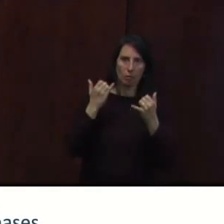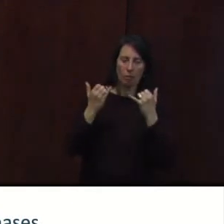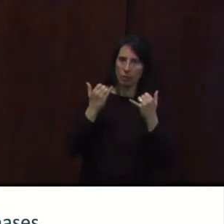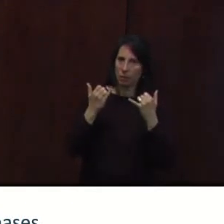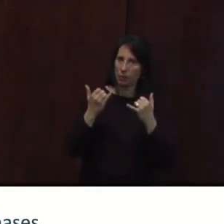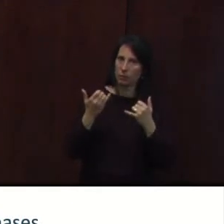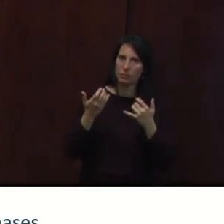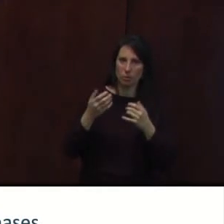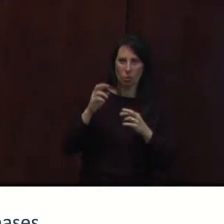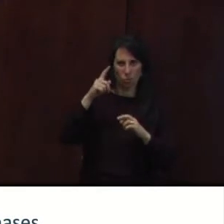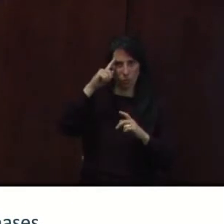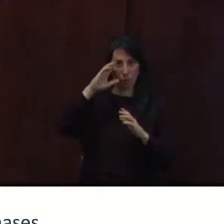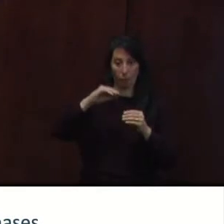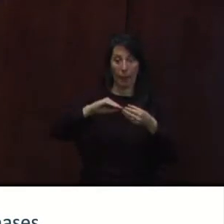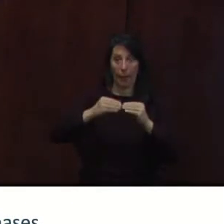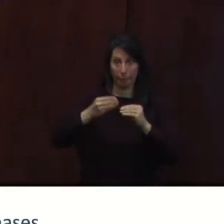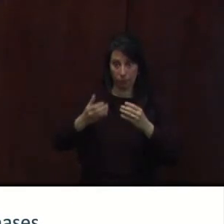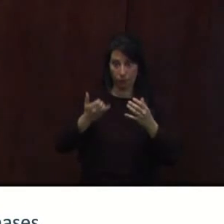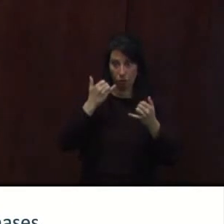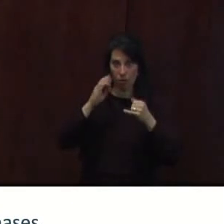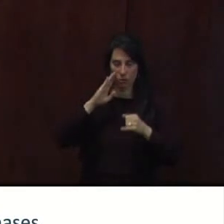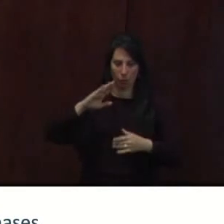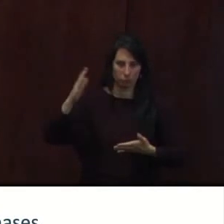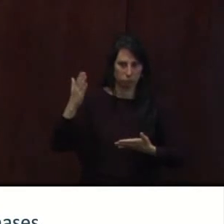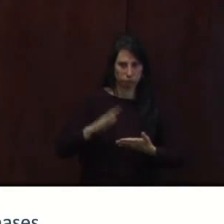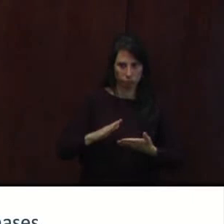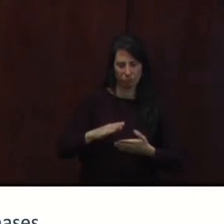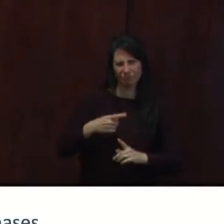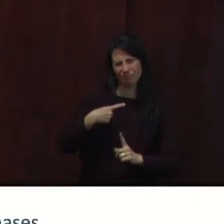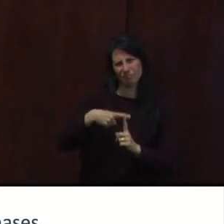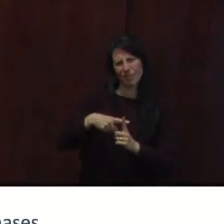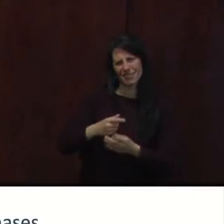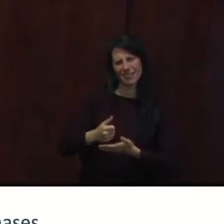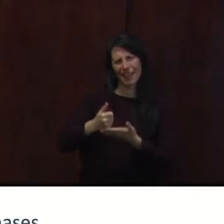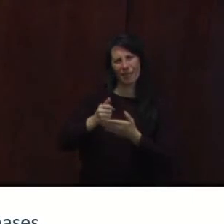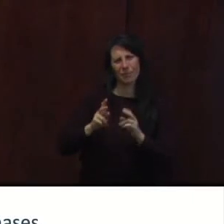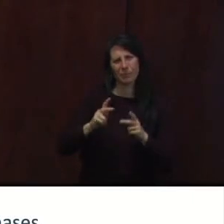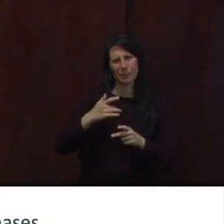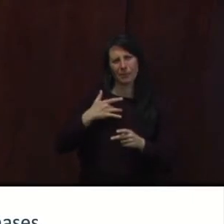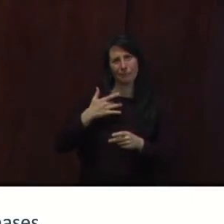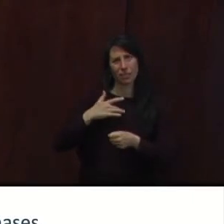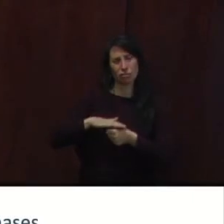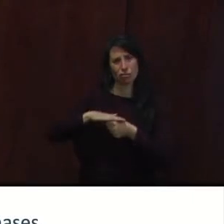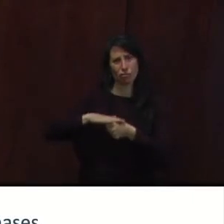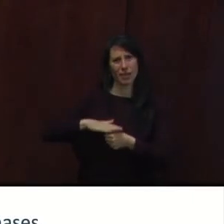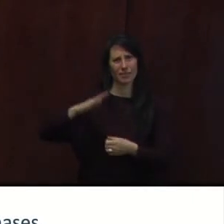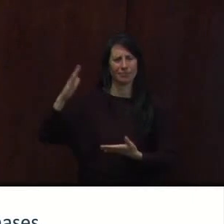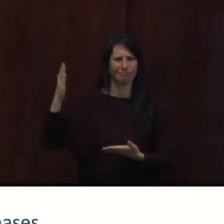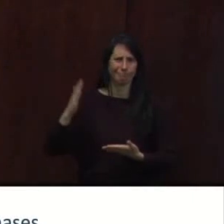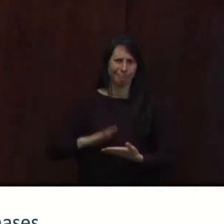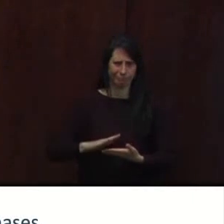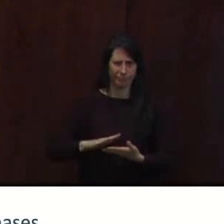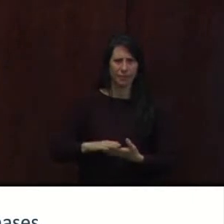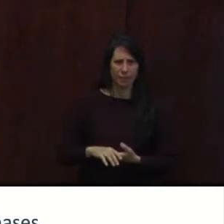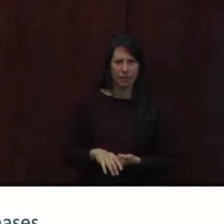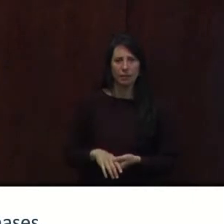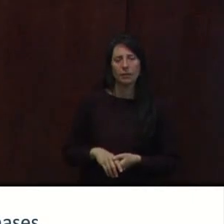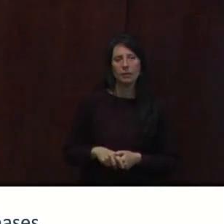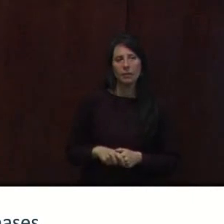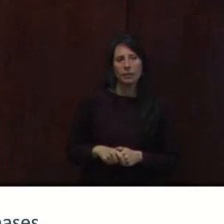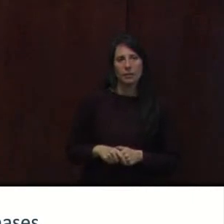and you'll be placed on a wait list based on the current phases. Potential cons that we did want to make